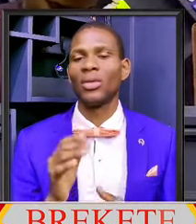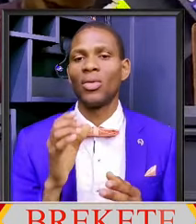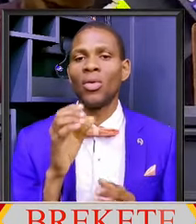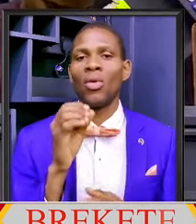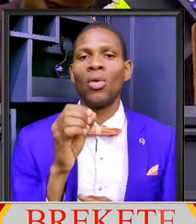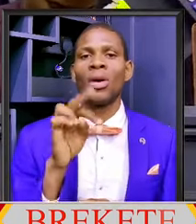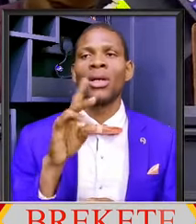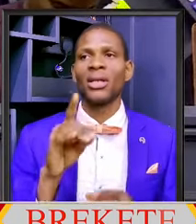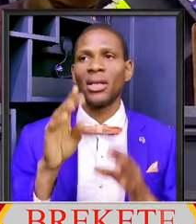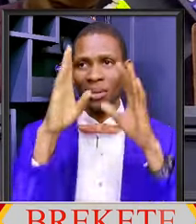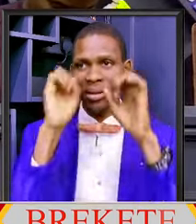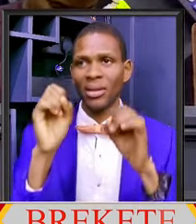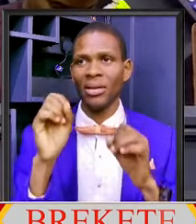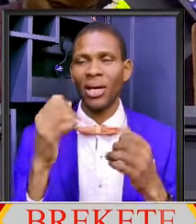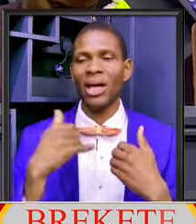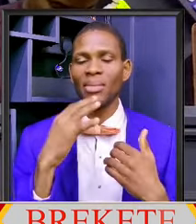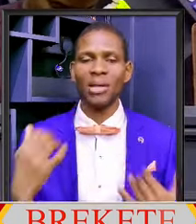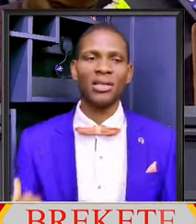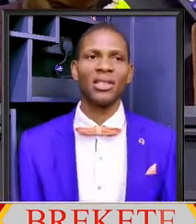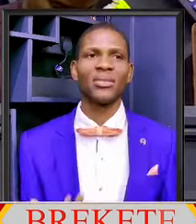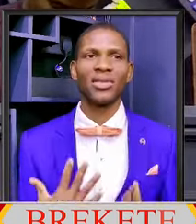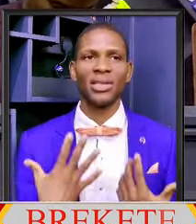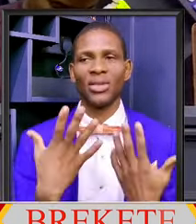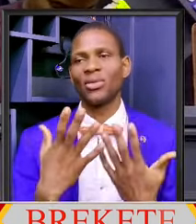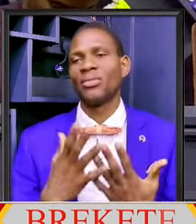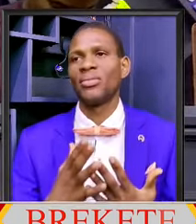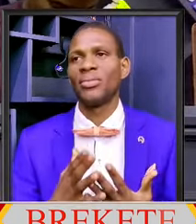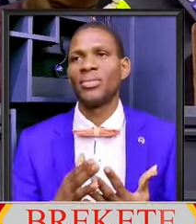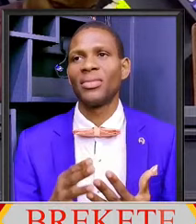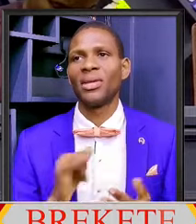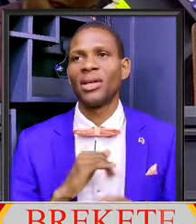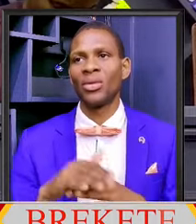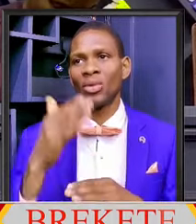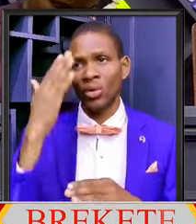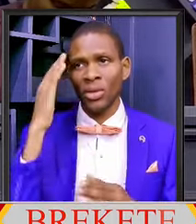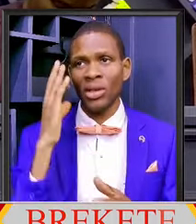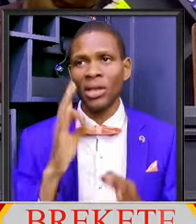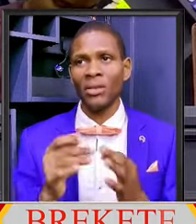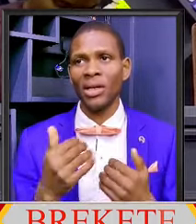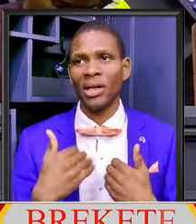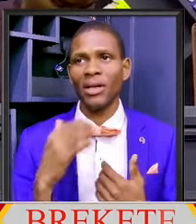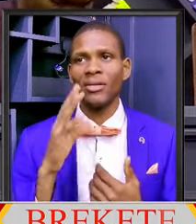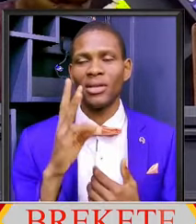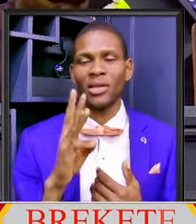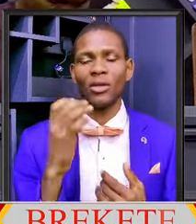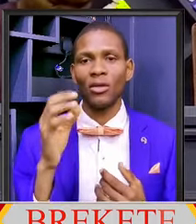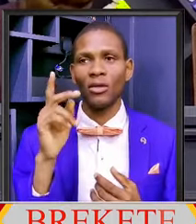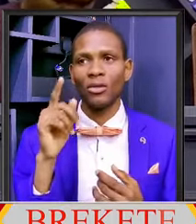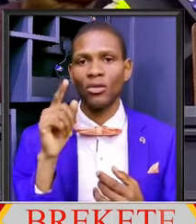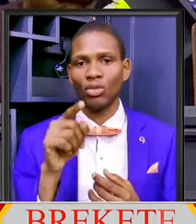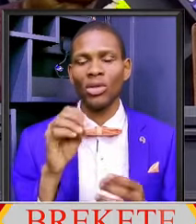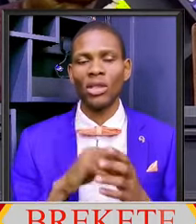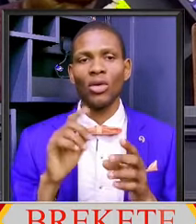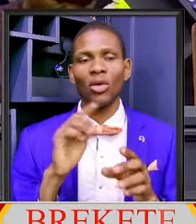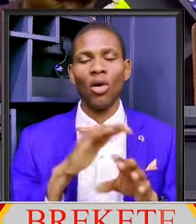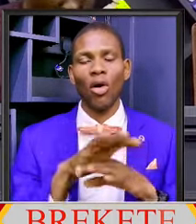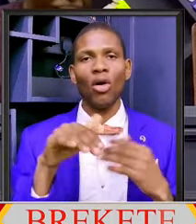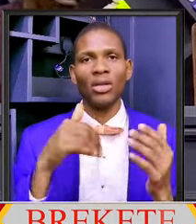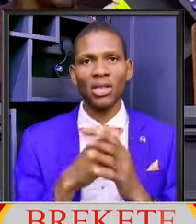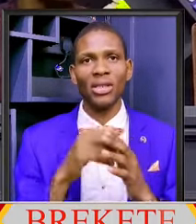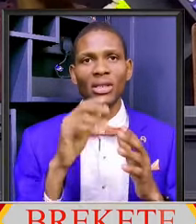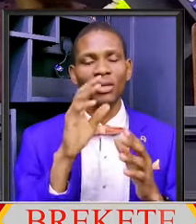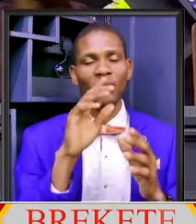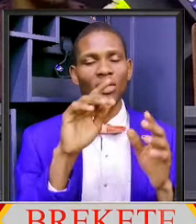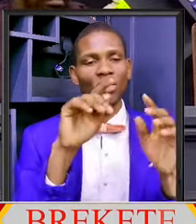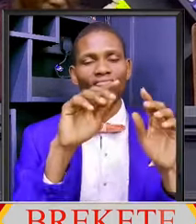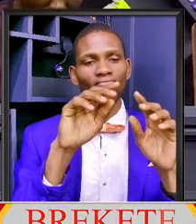ordinary president, you have been an inspirator. I don't know if we have six of you in the six geopolitical zone, Nigeria would have